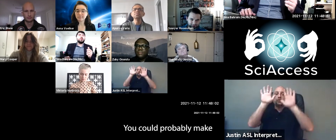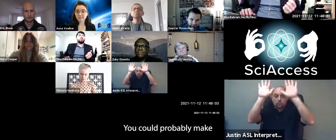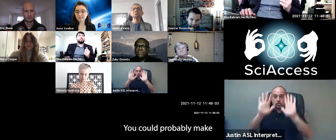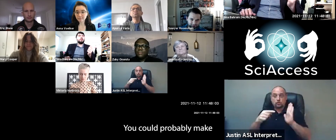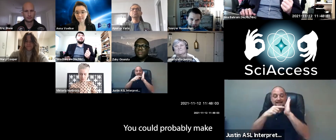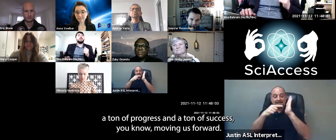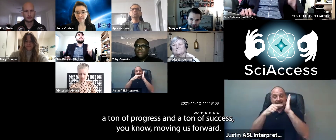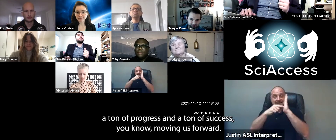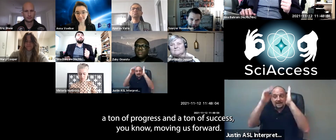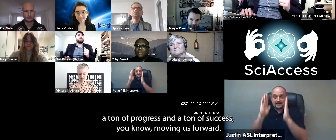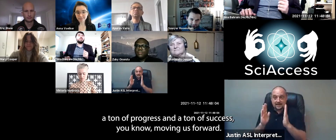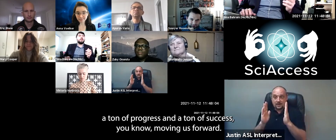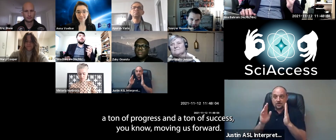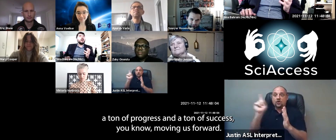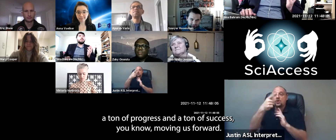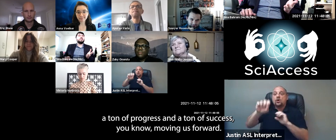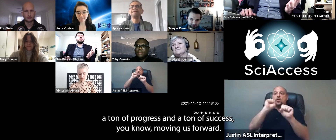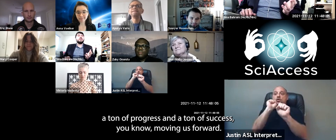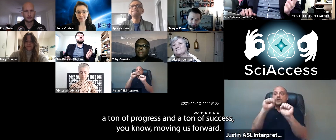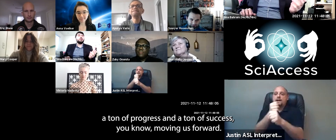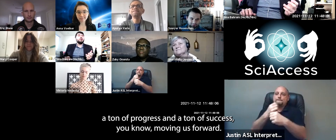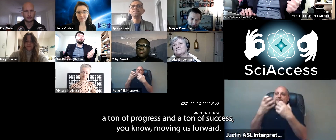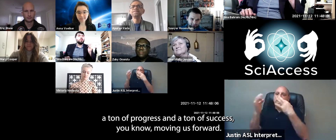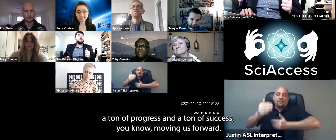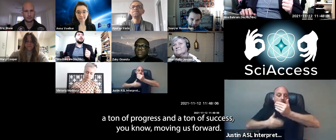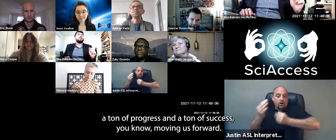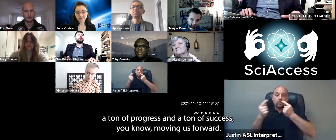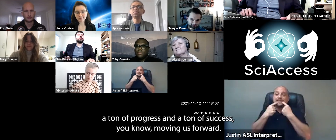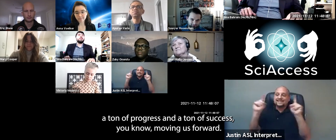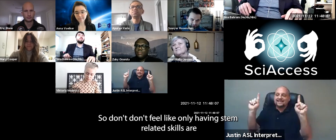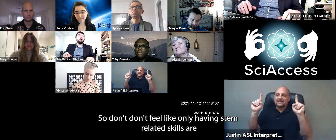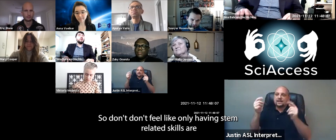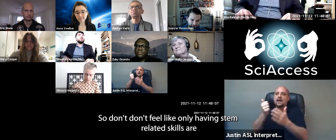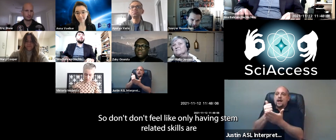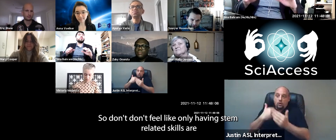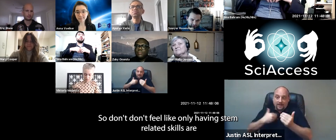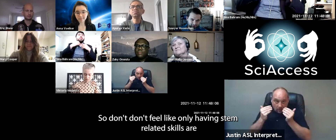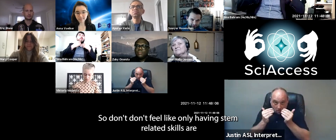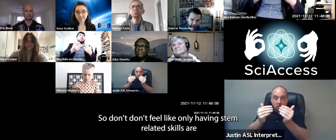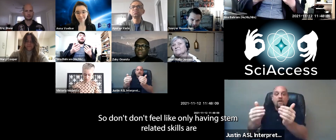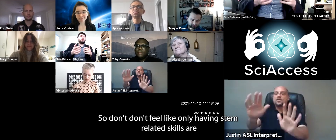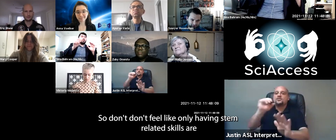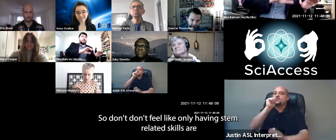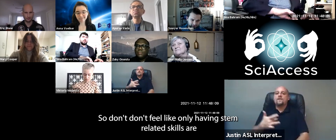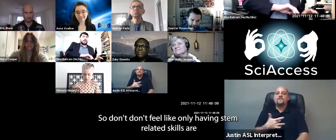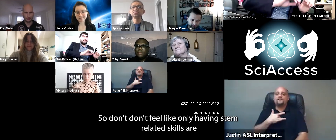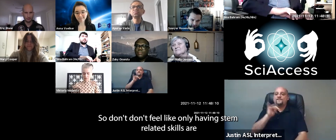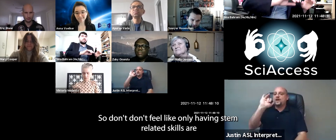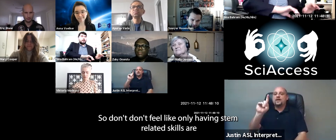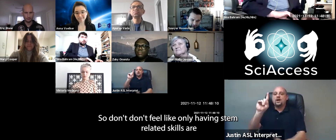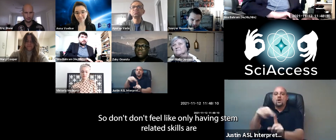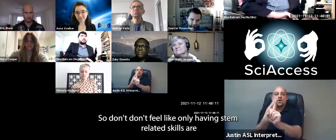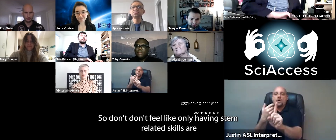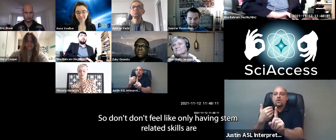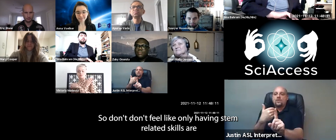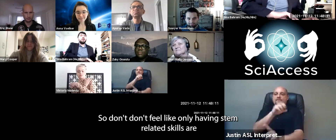somewhere you could probably make a ton of progress and a ton of success, moving us forward. So don't feel like only having